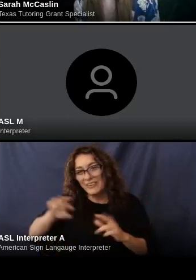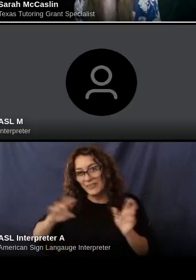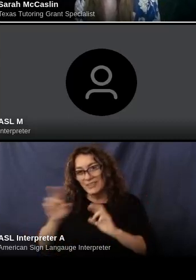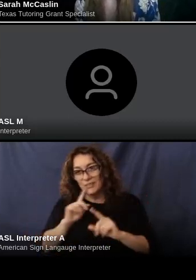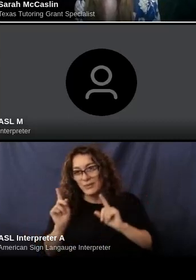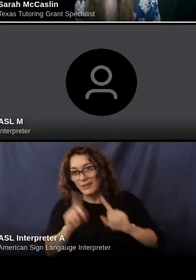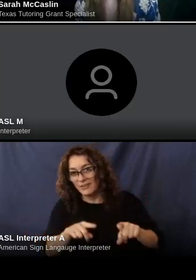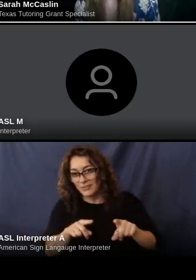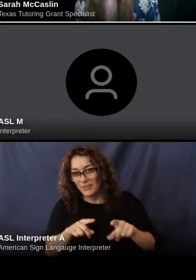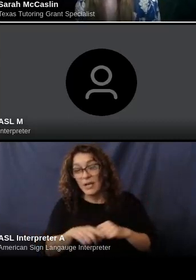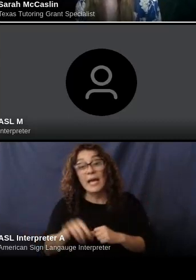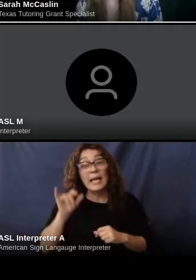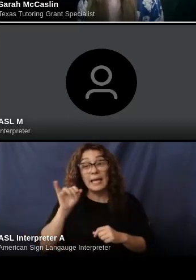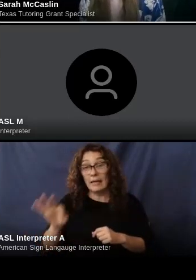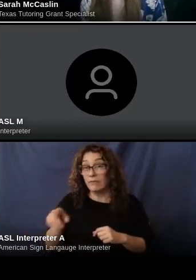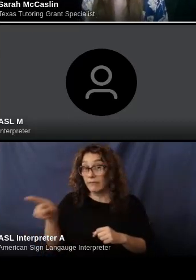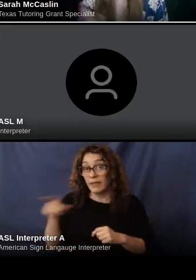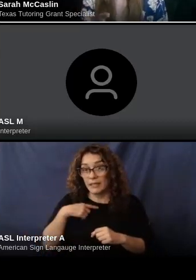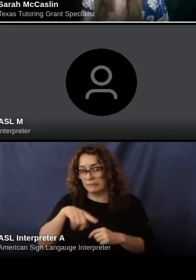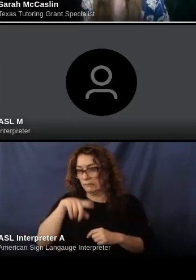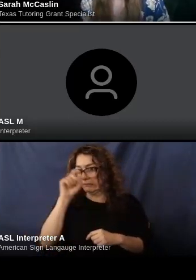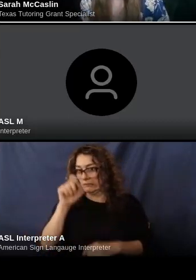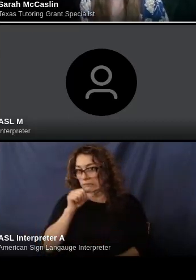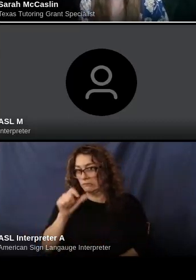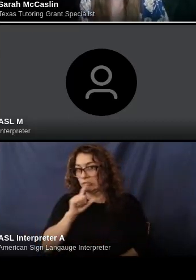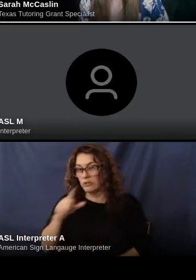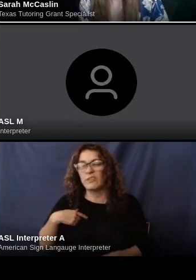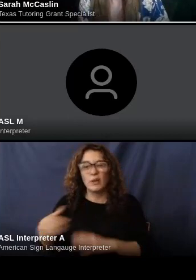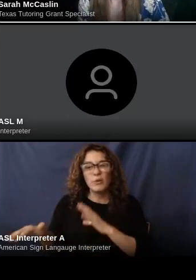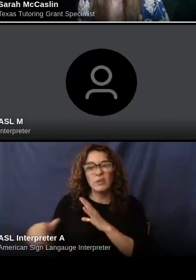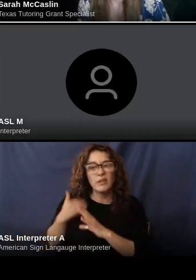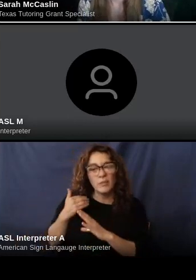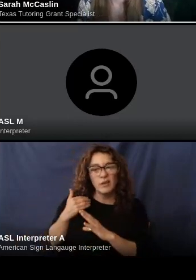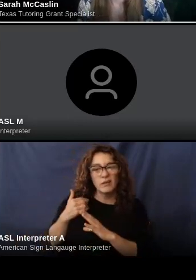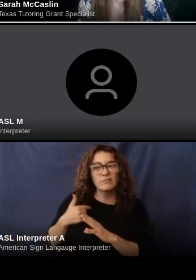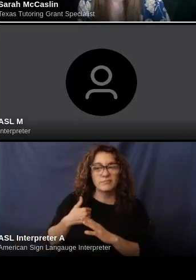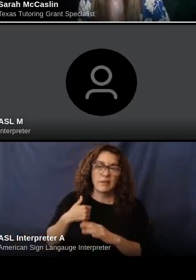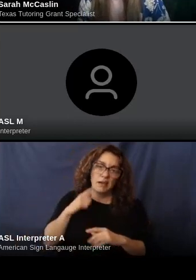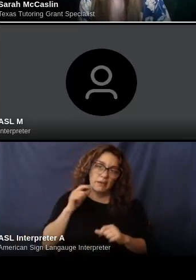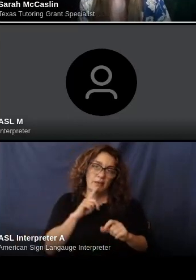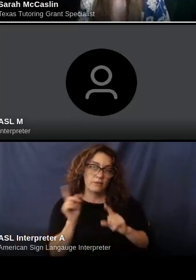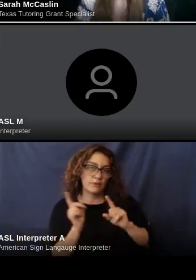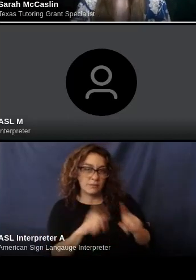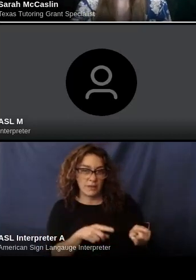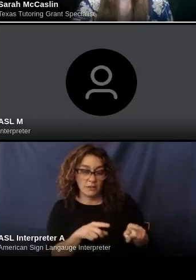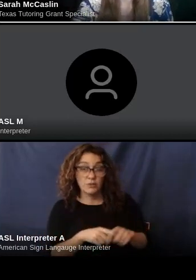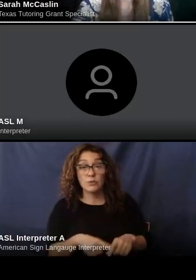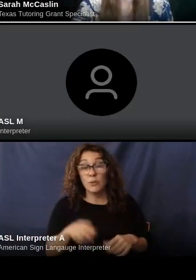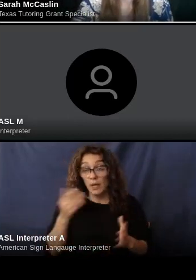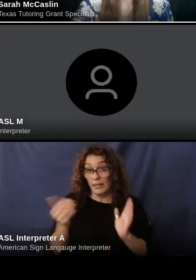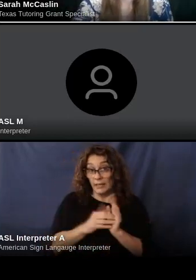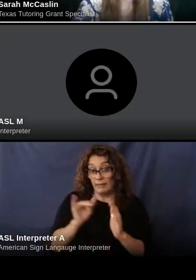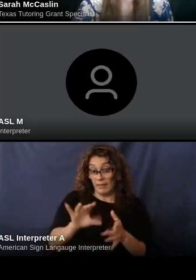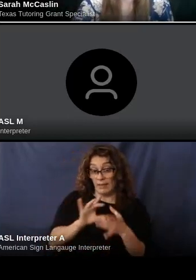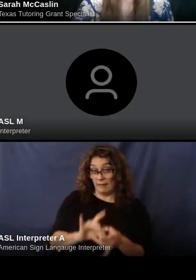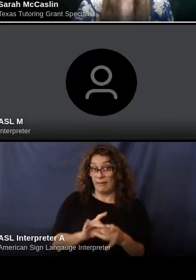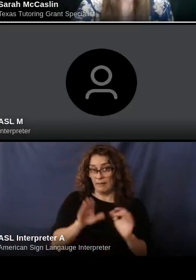And if not, they'll forward it to me. But again, that list is there if you need to refer to it in the future.